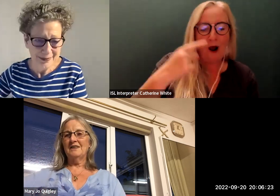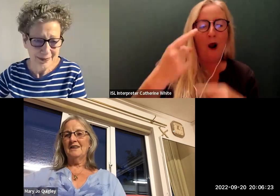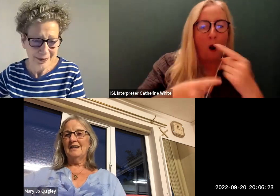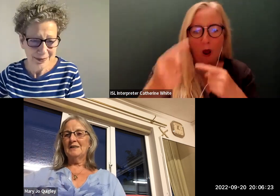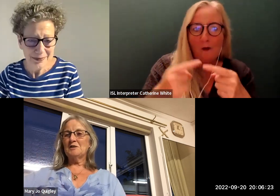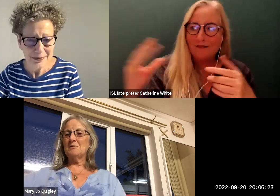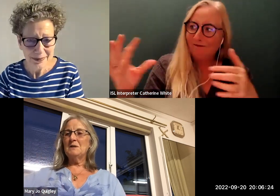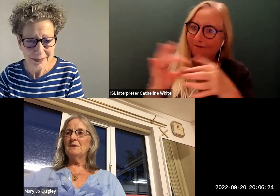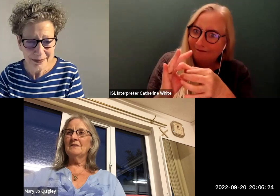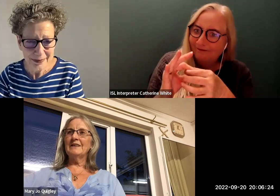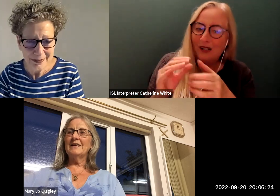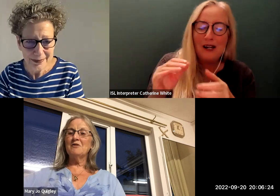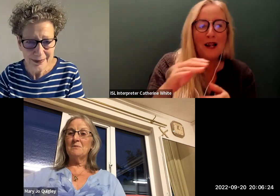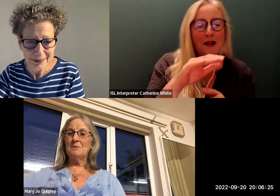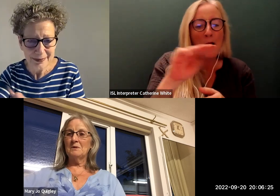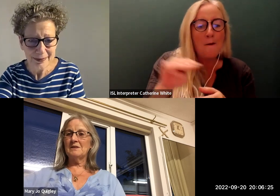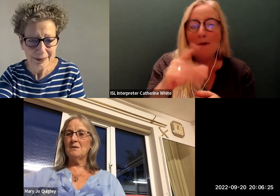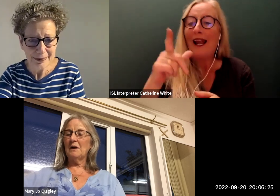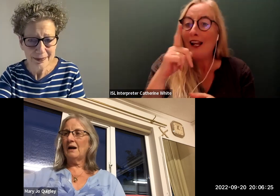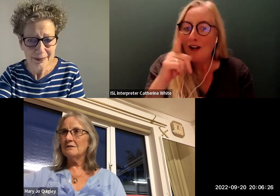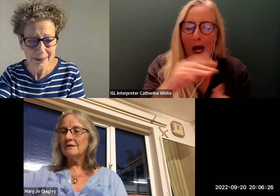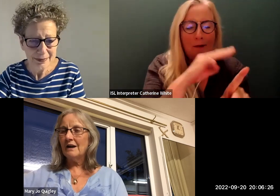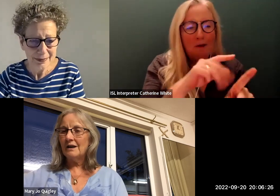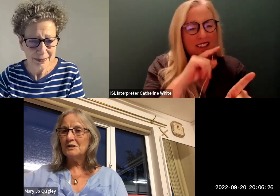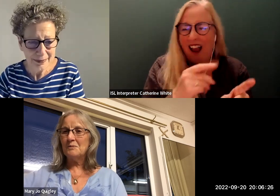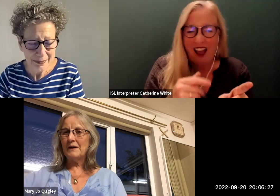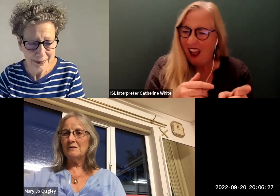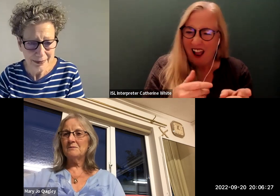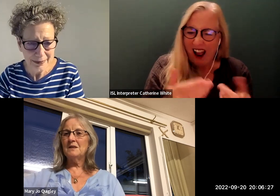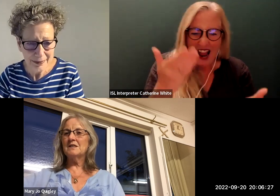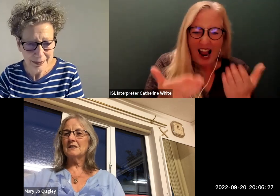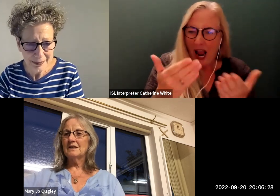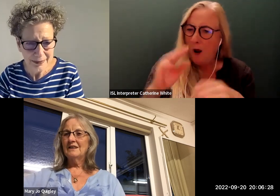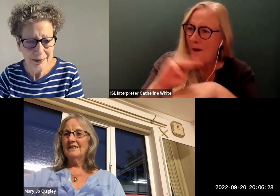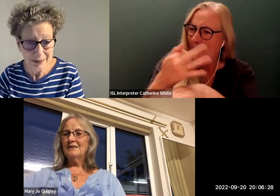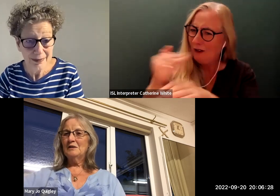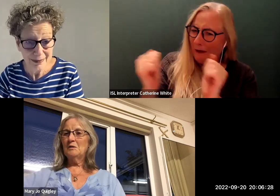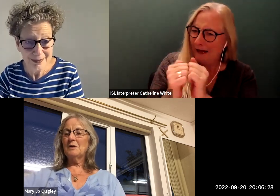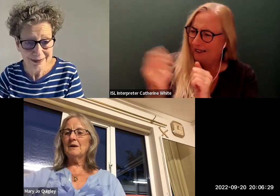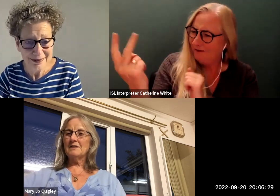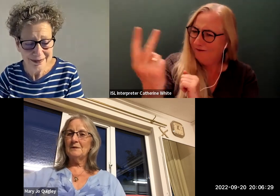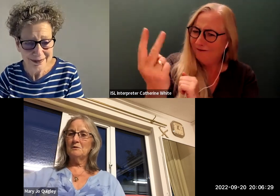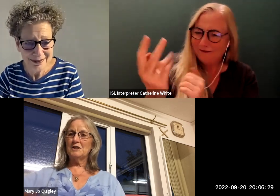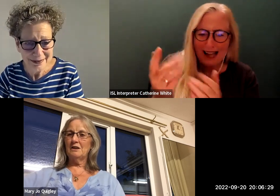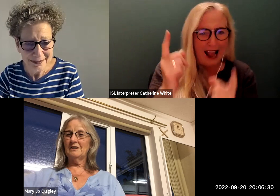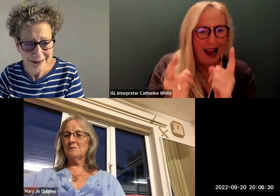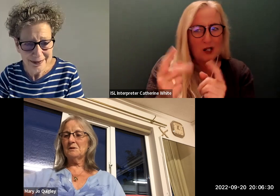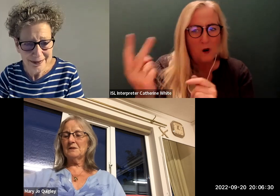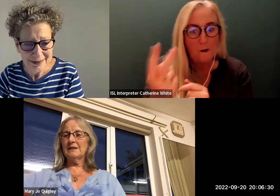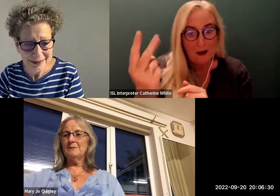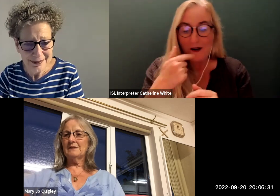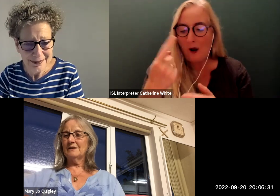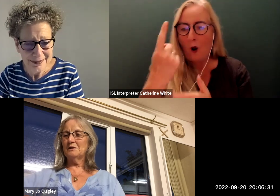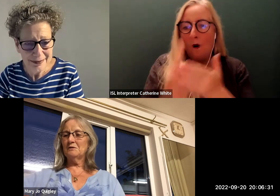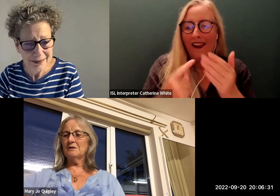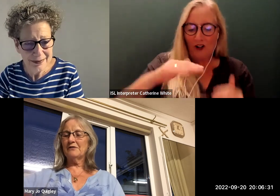relevant. And hearing people would say, "Well, how did your parents meet?" And because I'm an only child, I suppose it was a